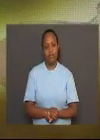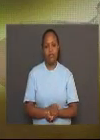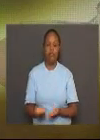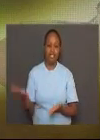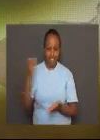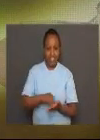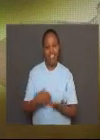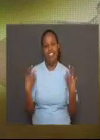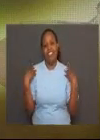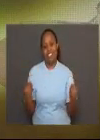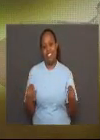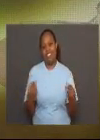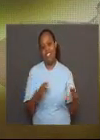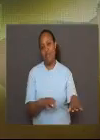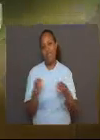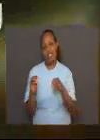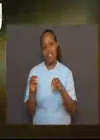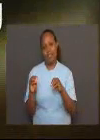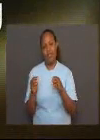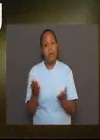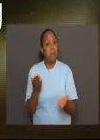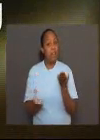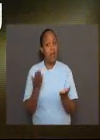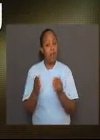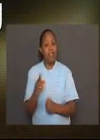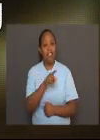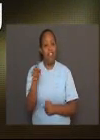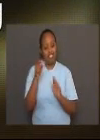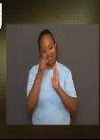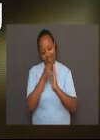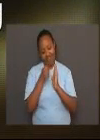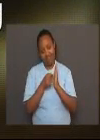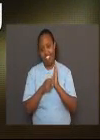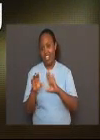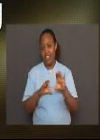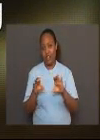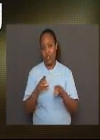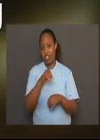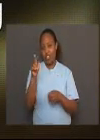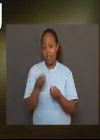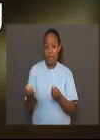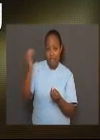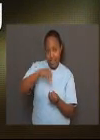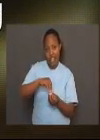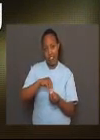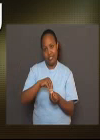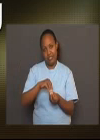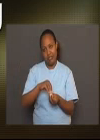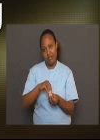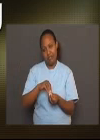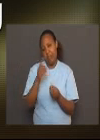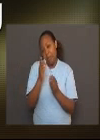Hello again, students. Perhaps you listed that you could learn more about a topic